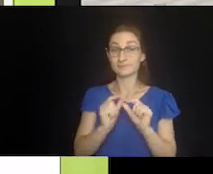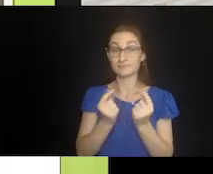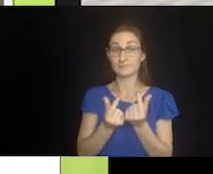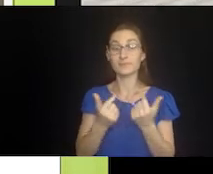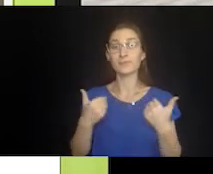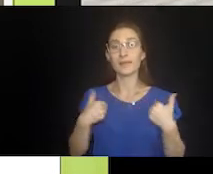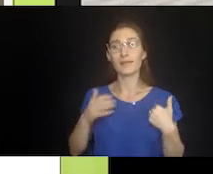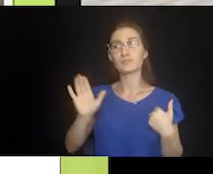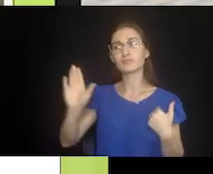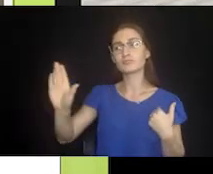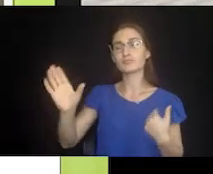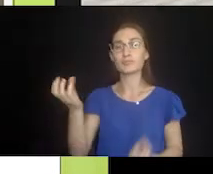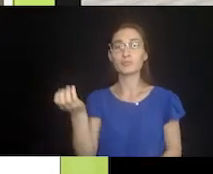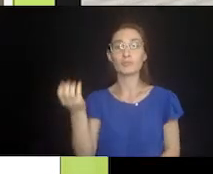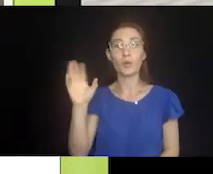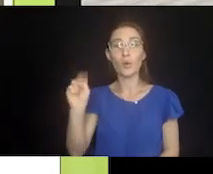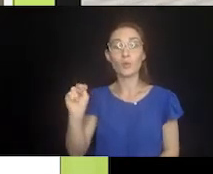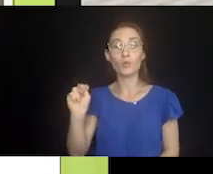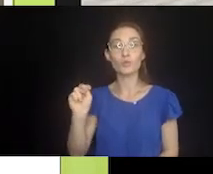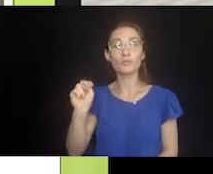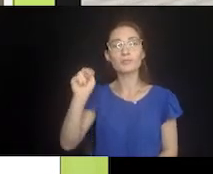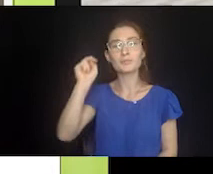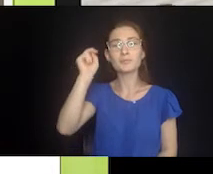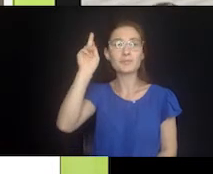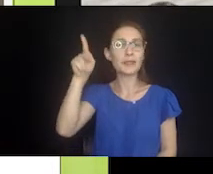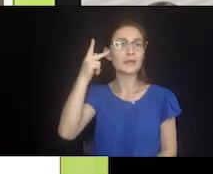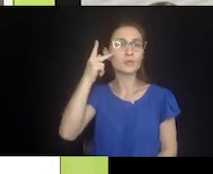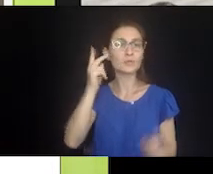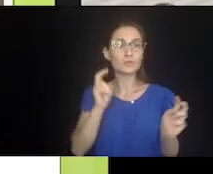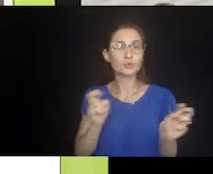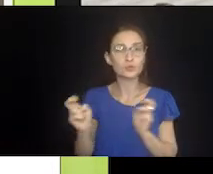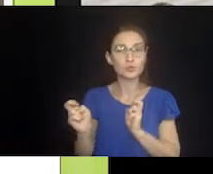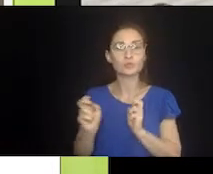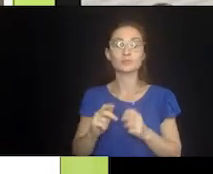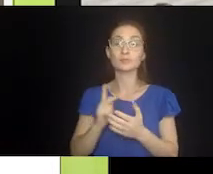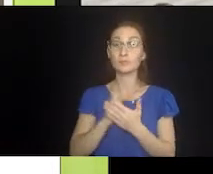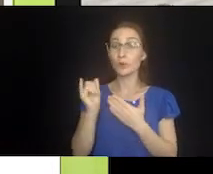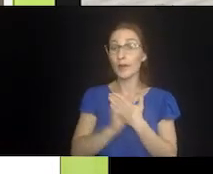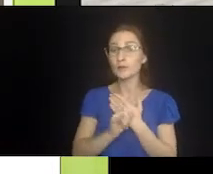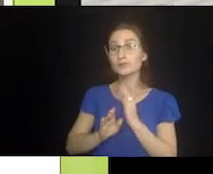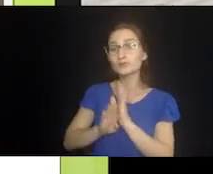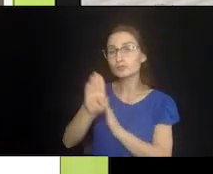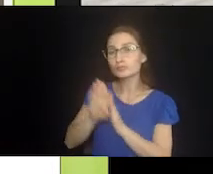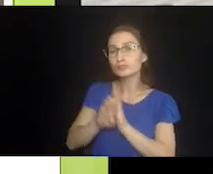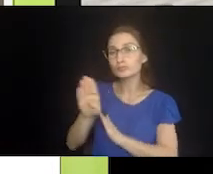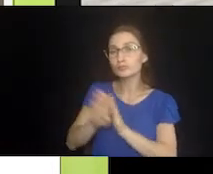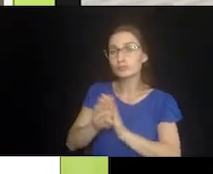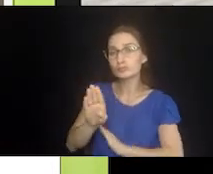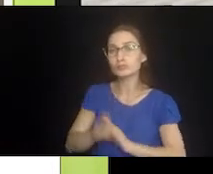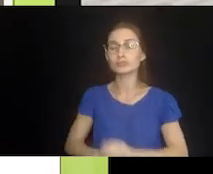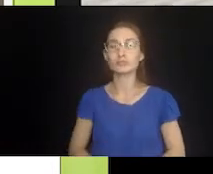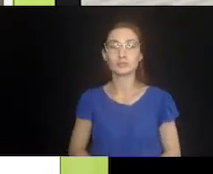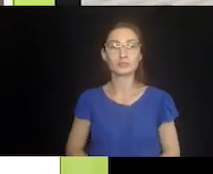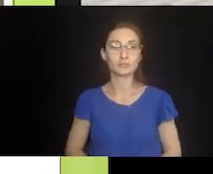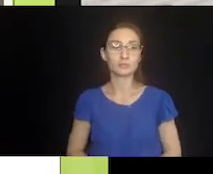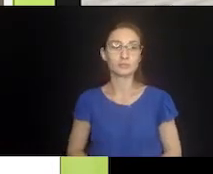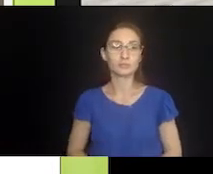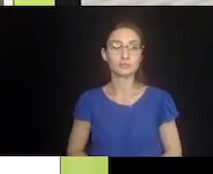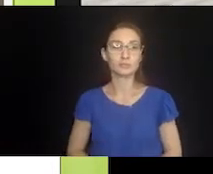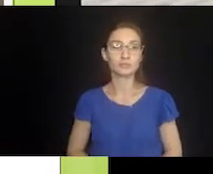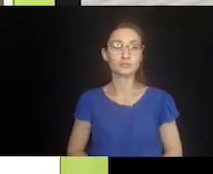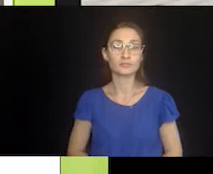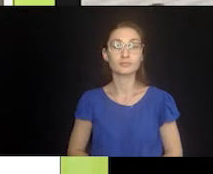Each group has their own political issues and projects that they work